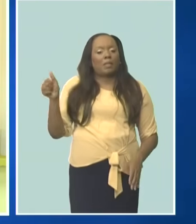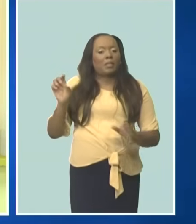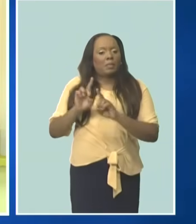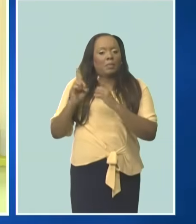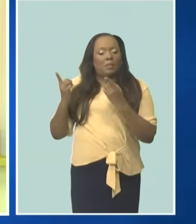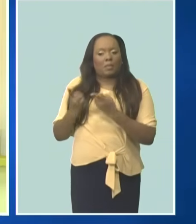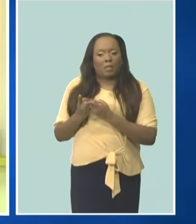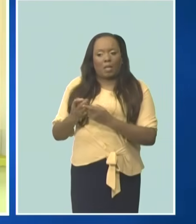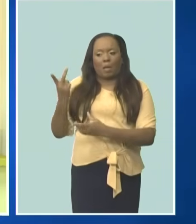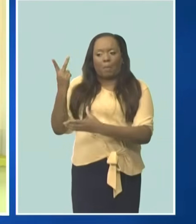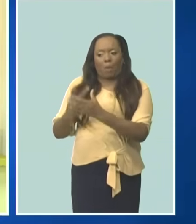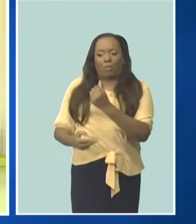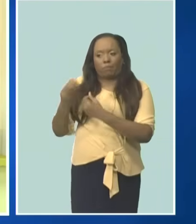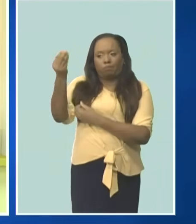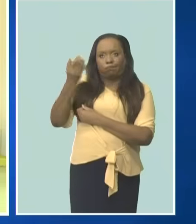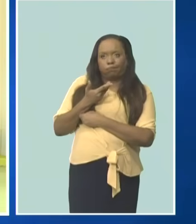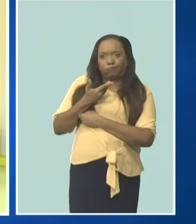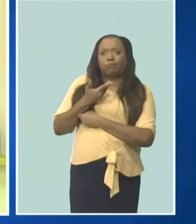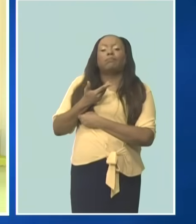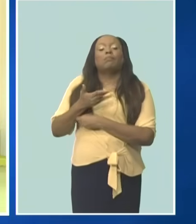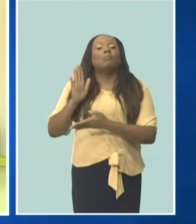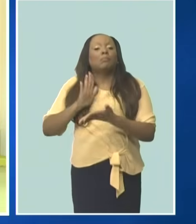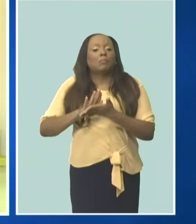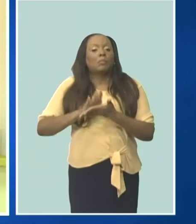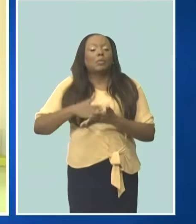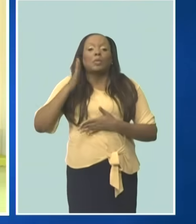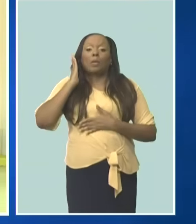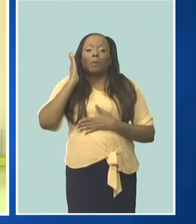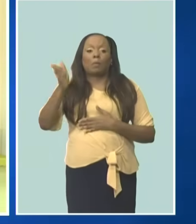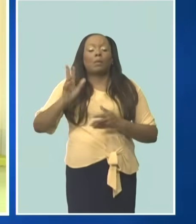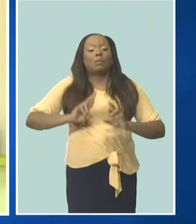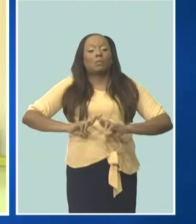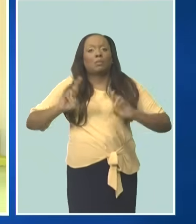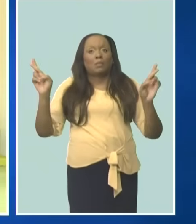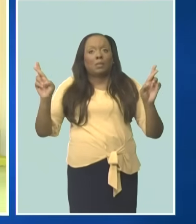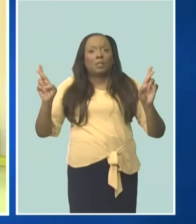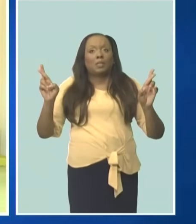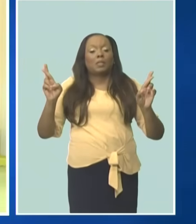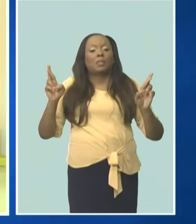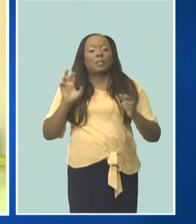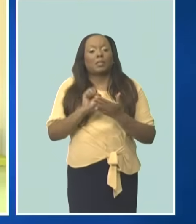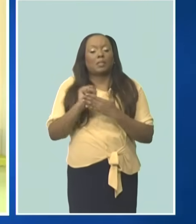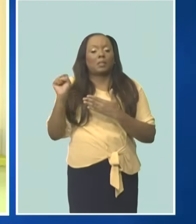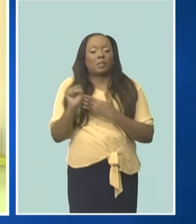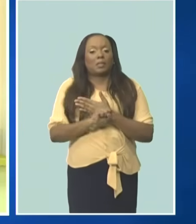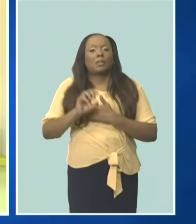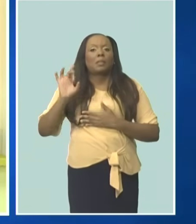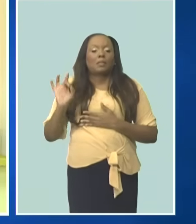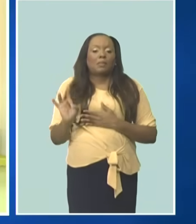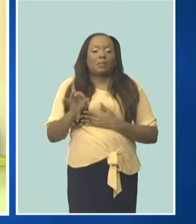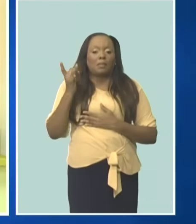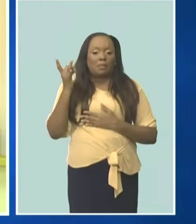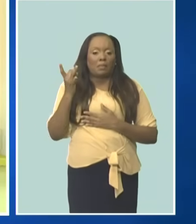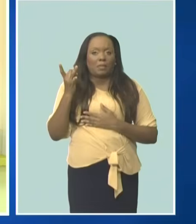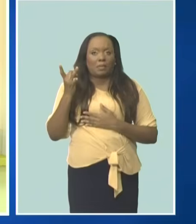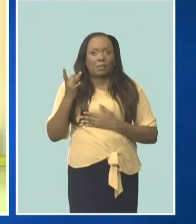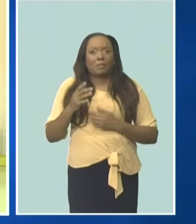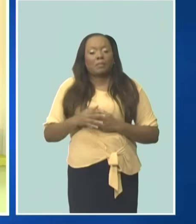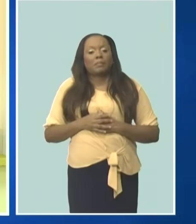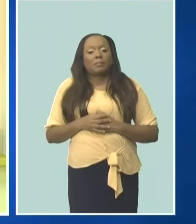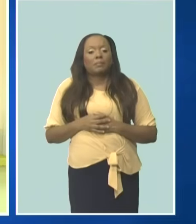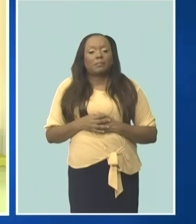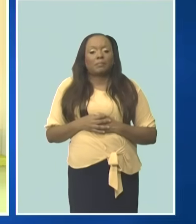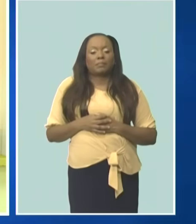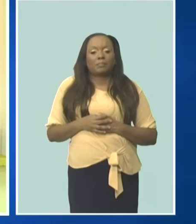have both given me the assurance that the schools will be ready by the time that the students and the teachers and other members